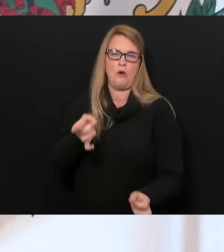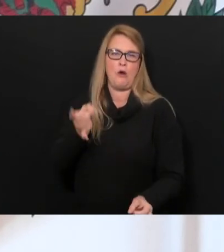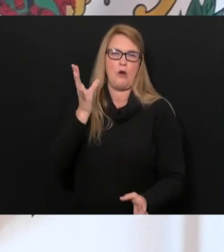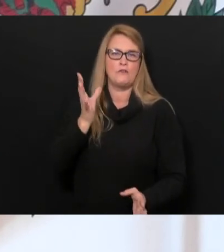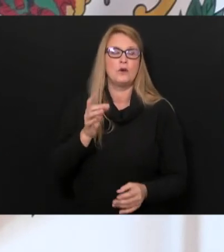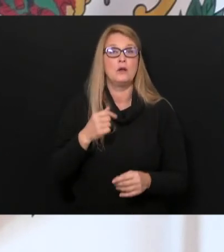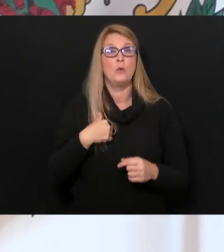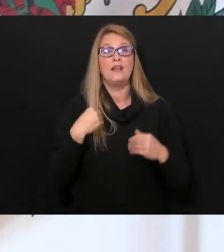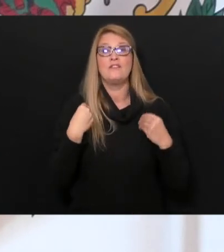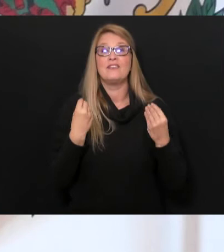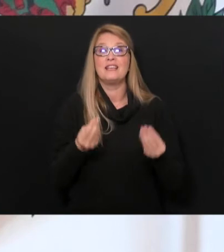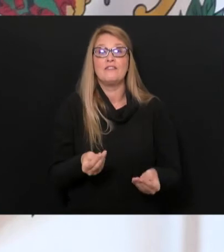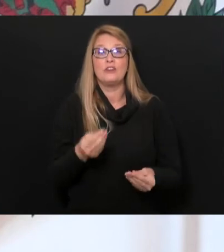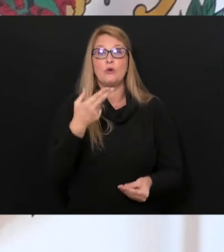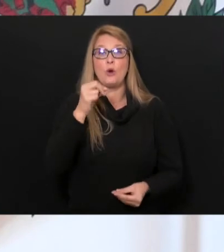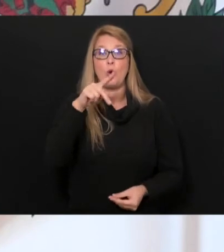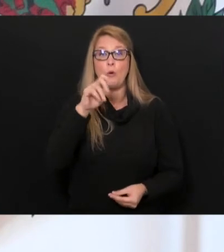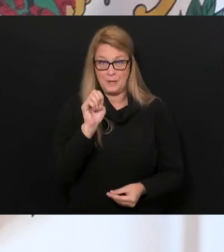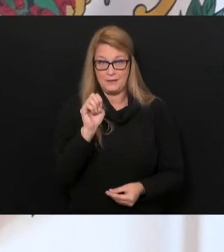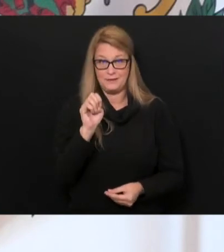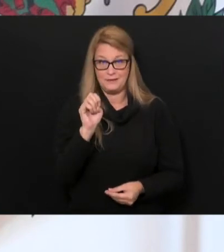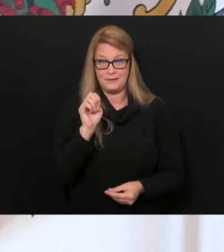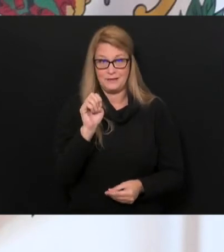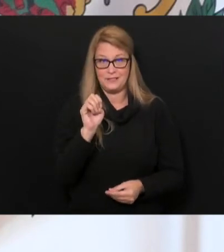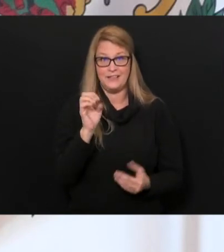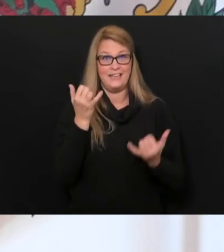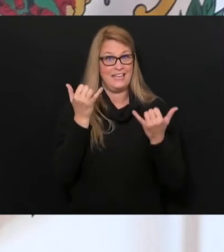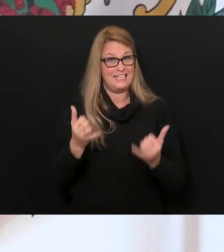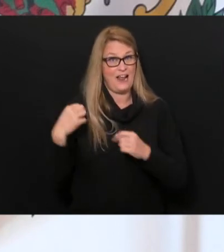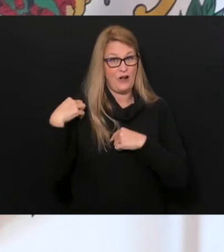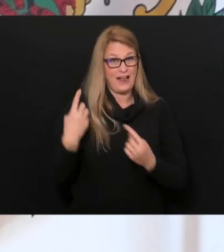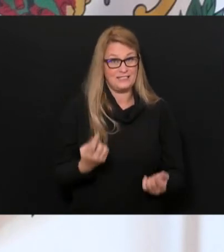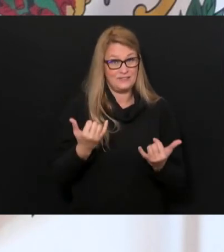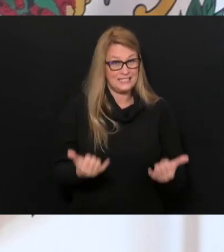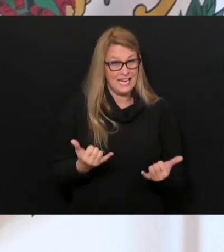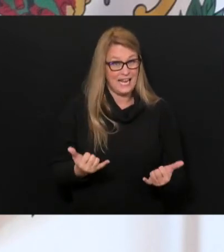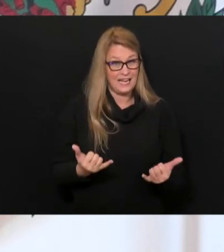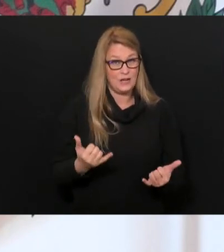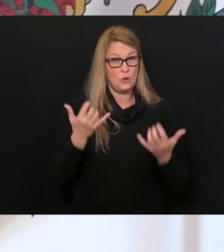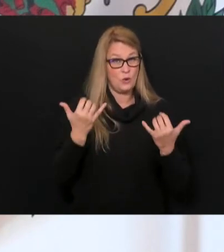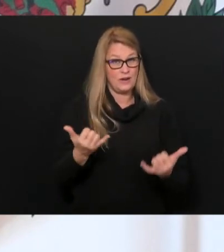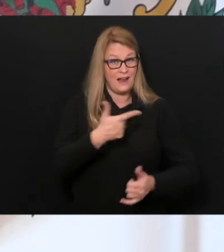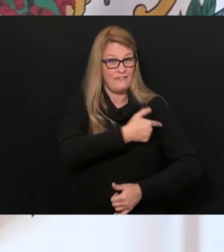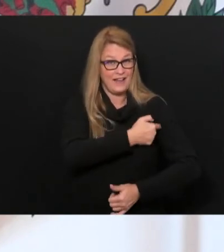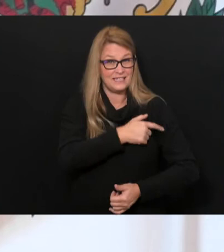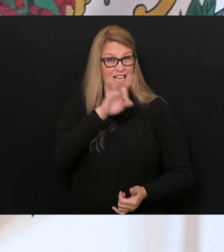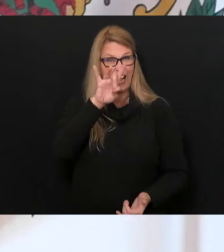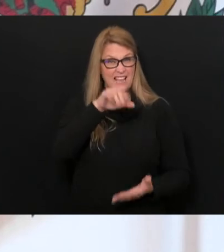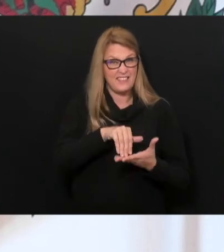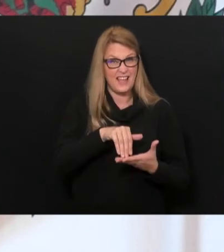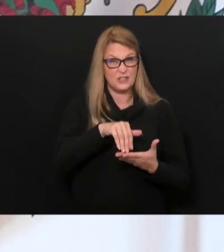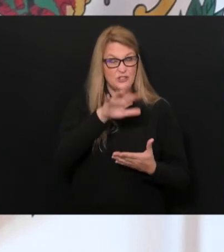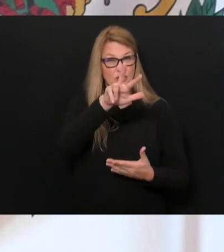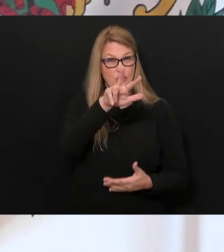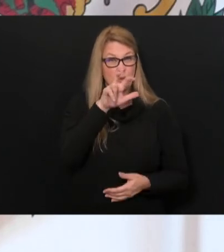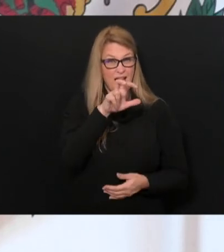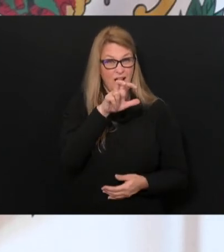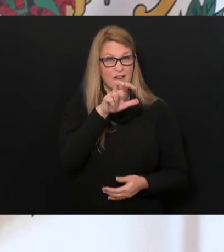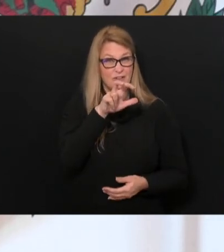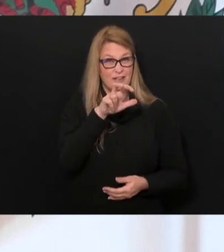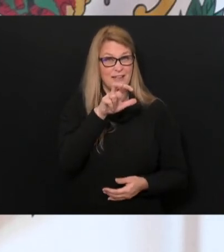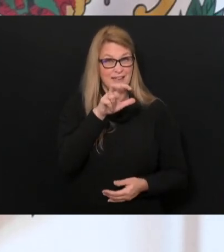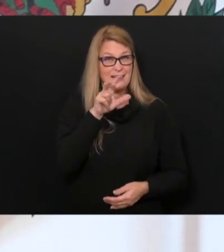them hope. And in doing so, as of today, we have now vaccinated 8,300 of